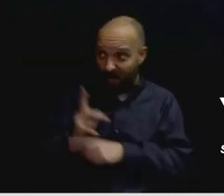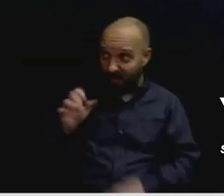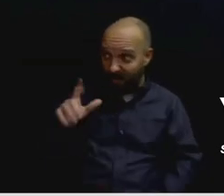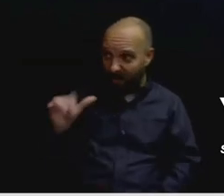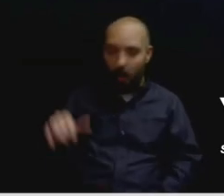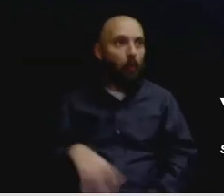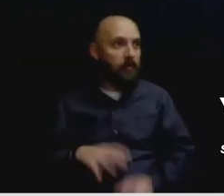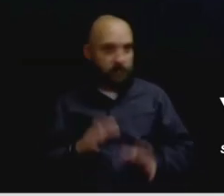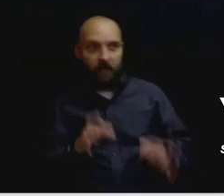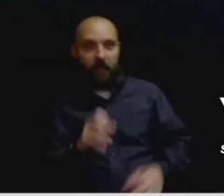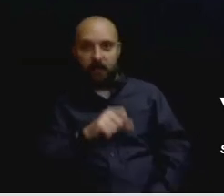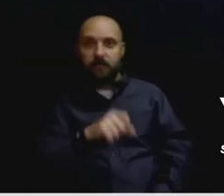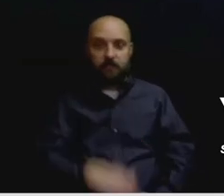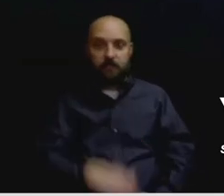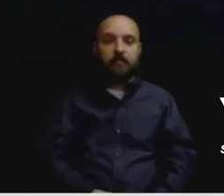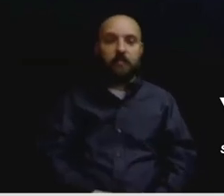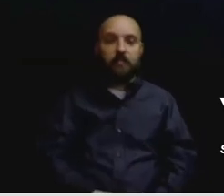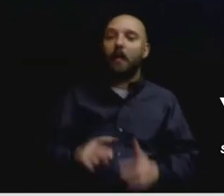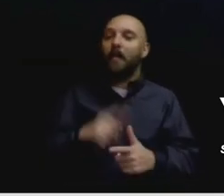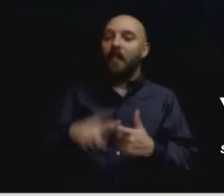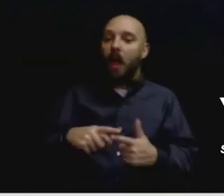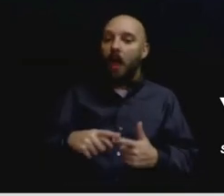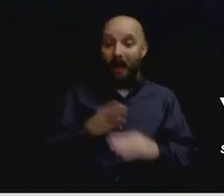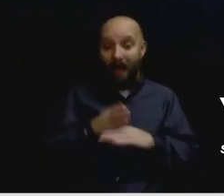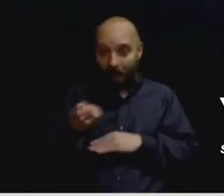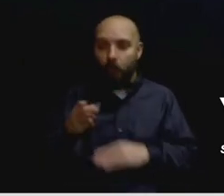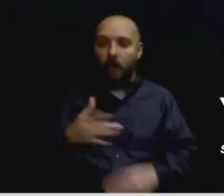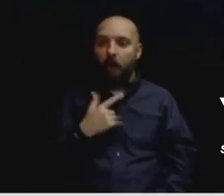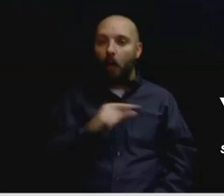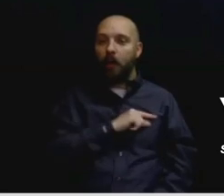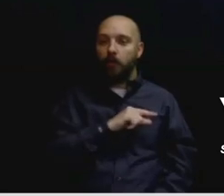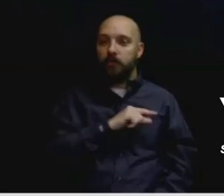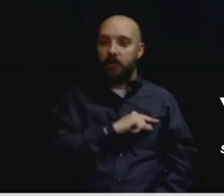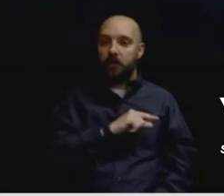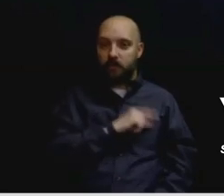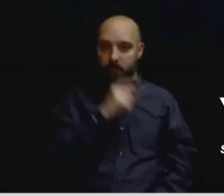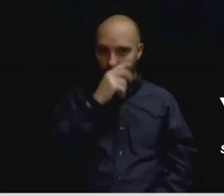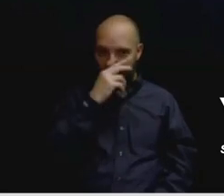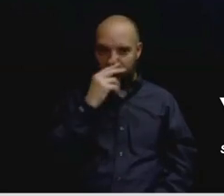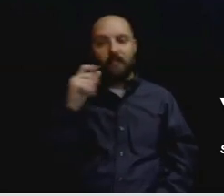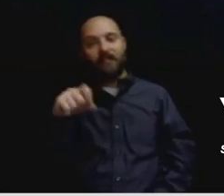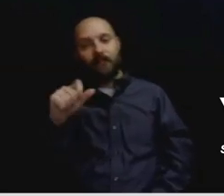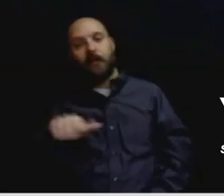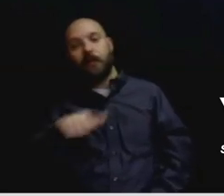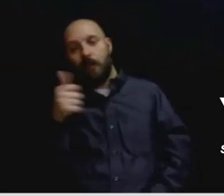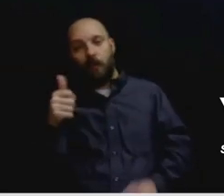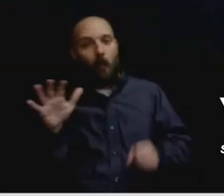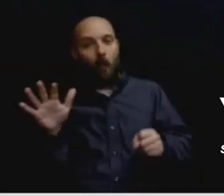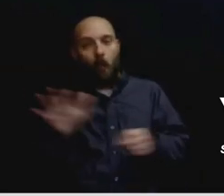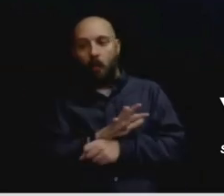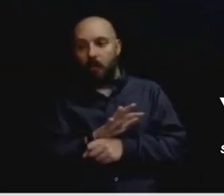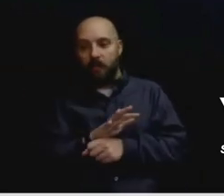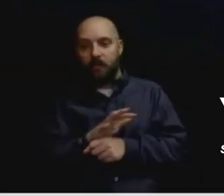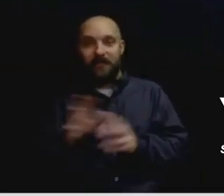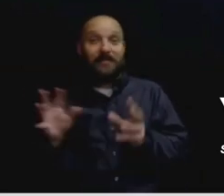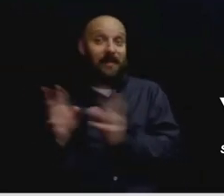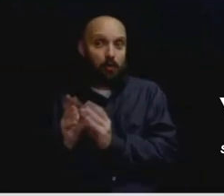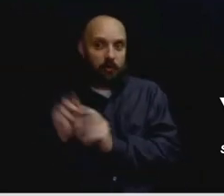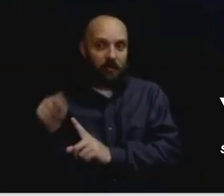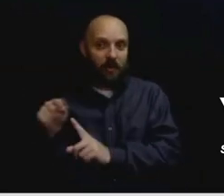yeah. But then I felt guilty afterwards. Yeah, that's another whole session, is the guilt